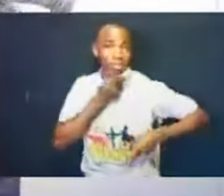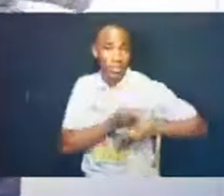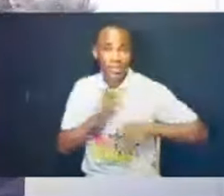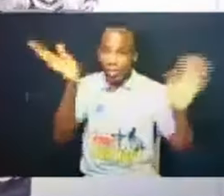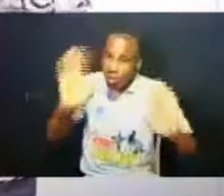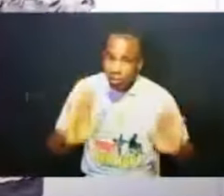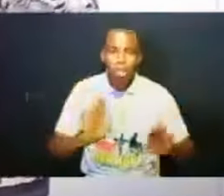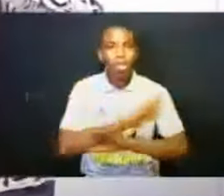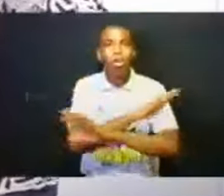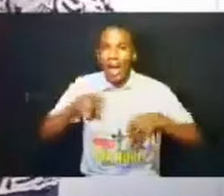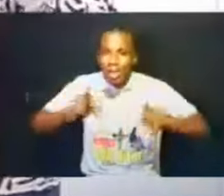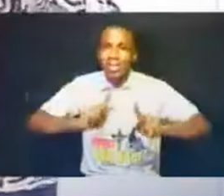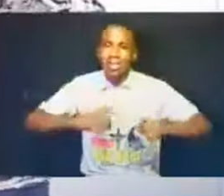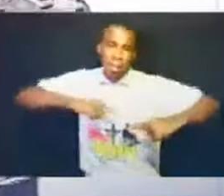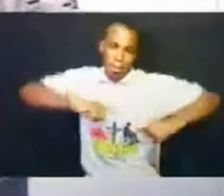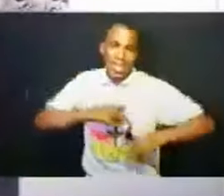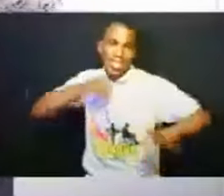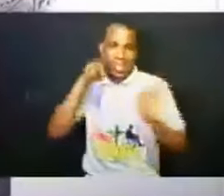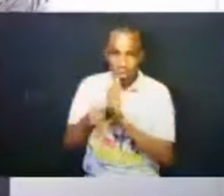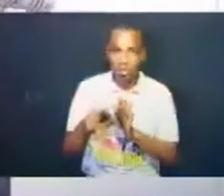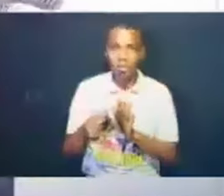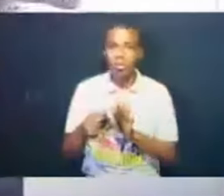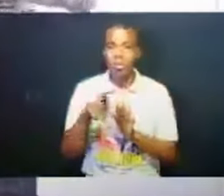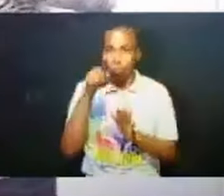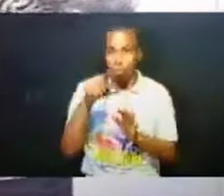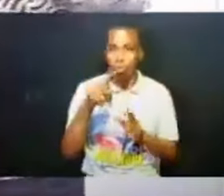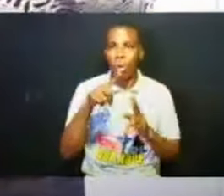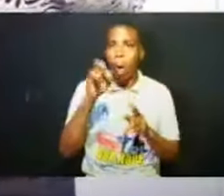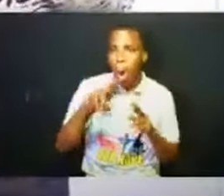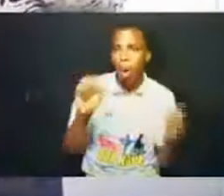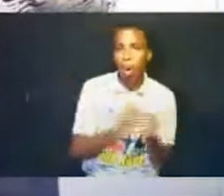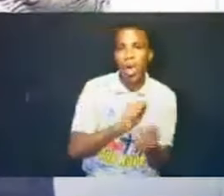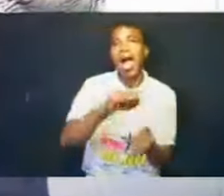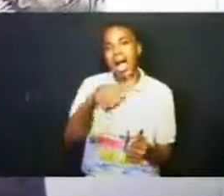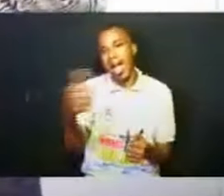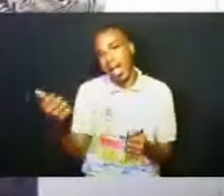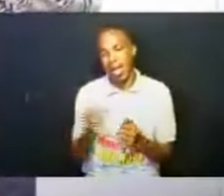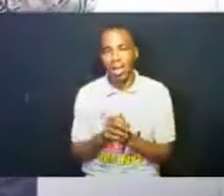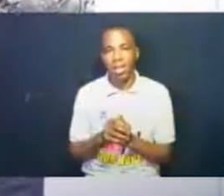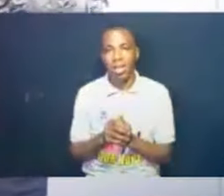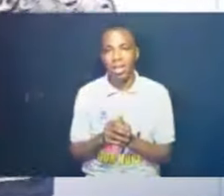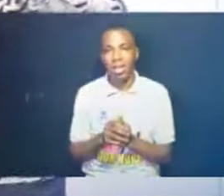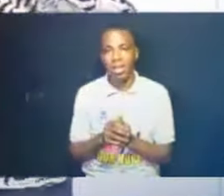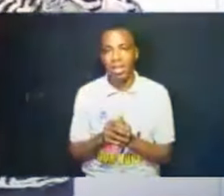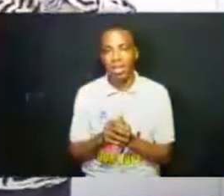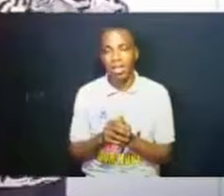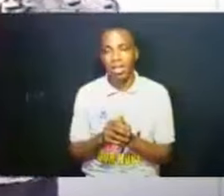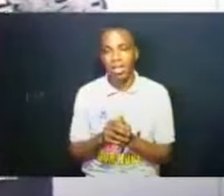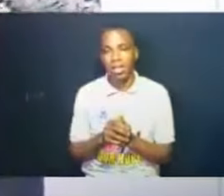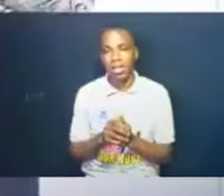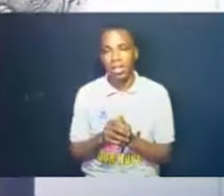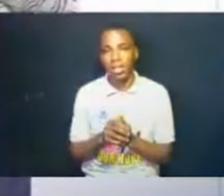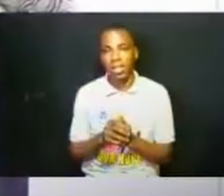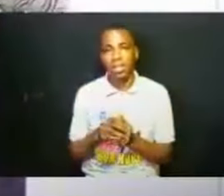kill you. And to destroy many. And to destroy many. You see, let me